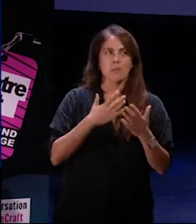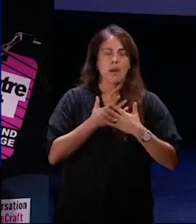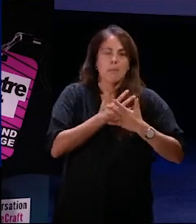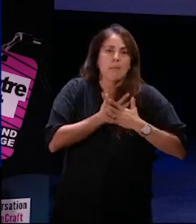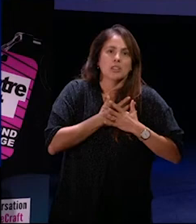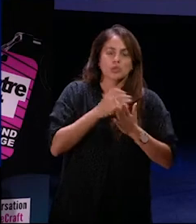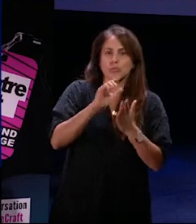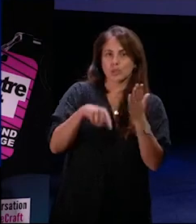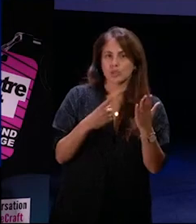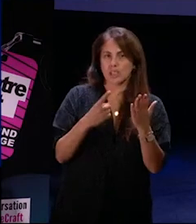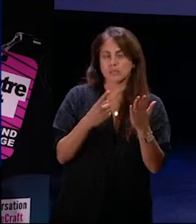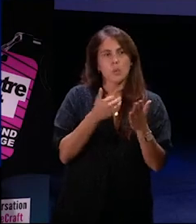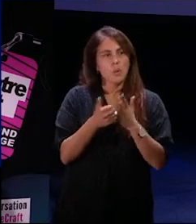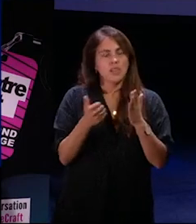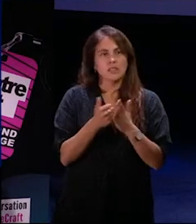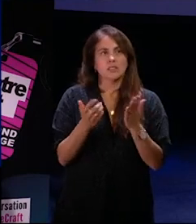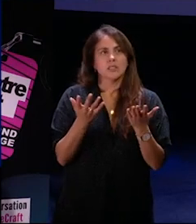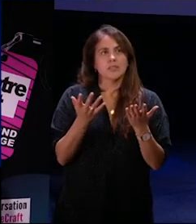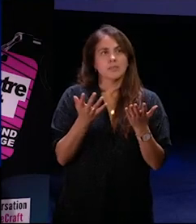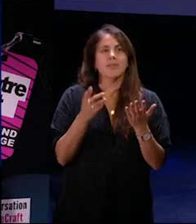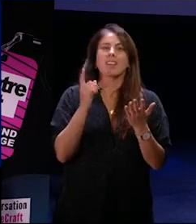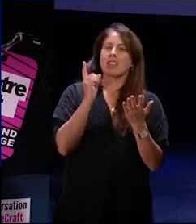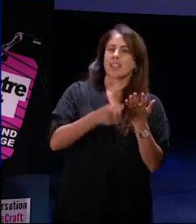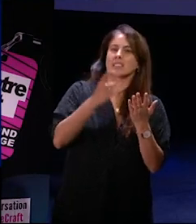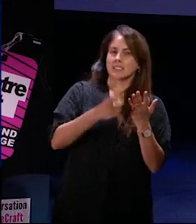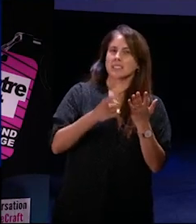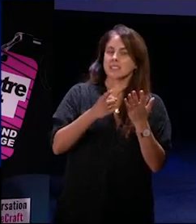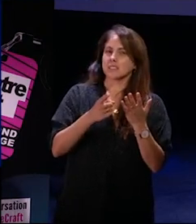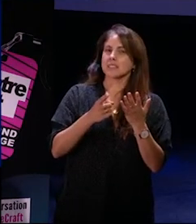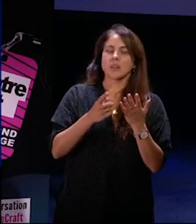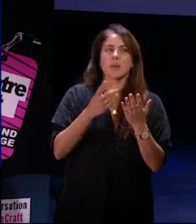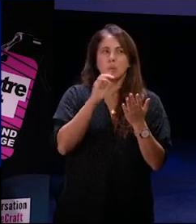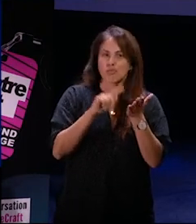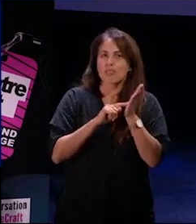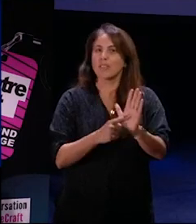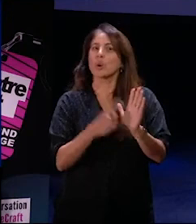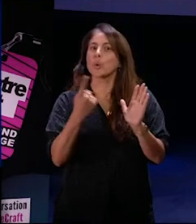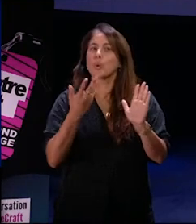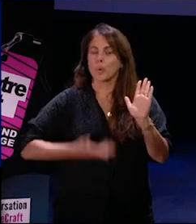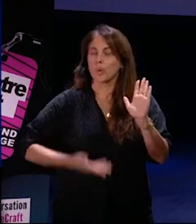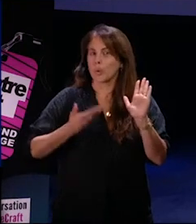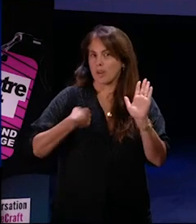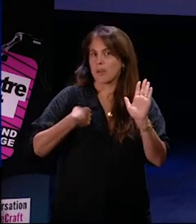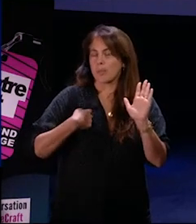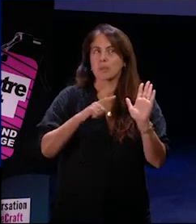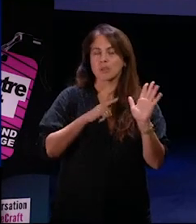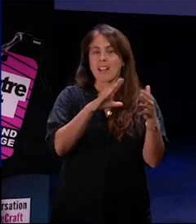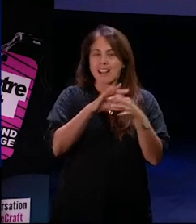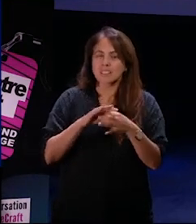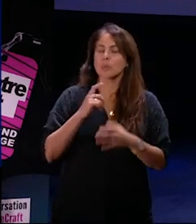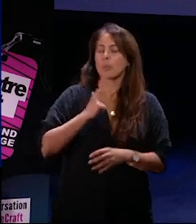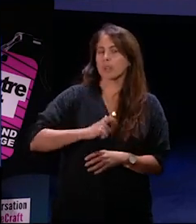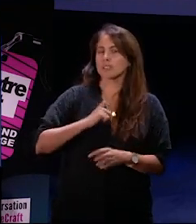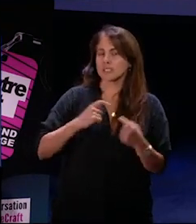are the ones that I think ultimately will reveal who I am, because they are linked